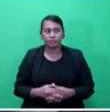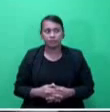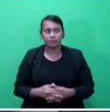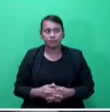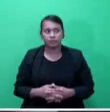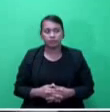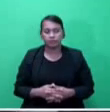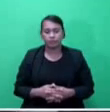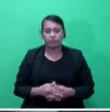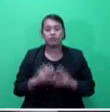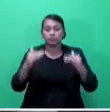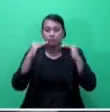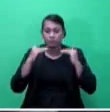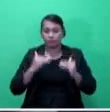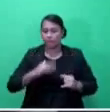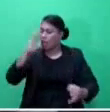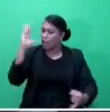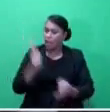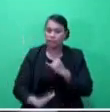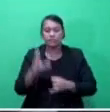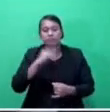We move on to the last speaker from this side,